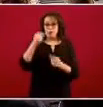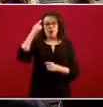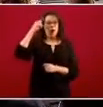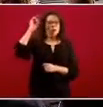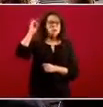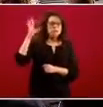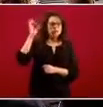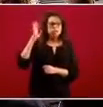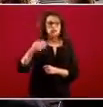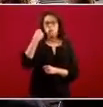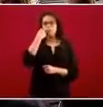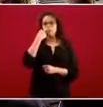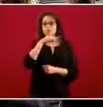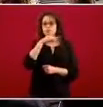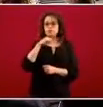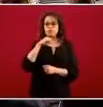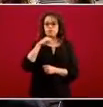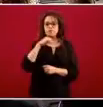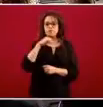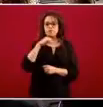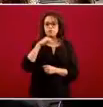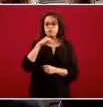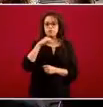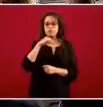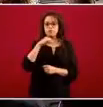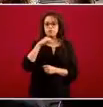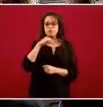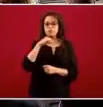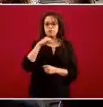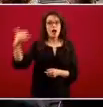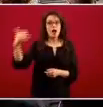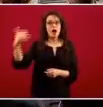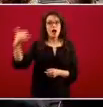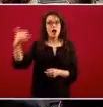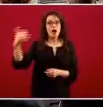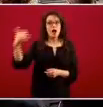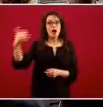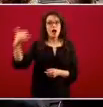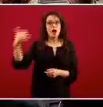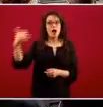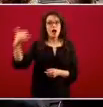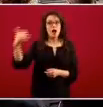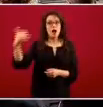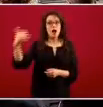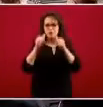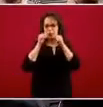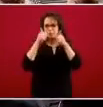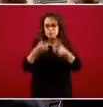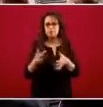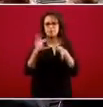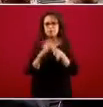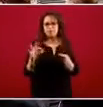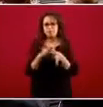requests for informations and medical consultations.